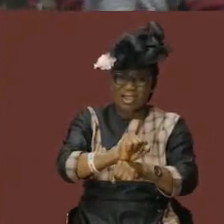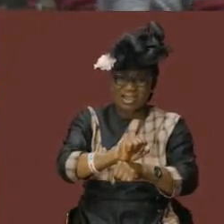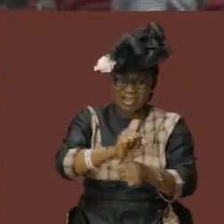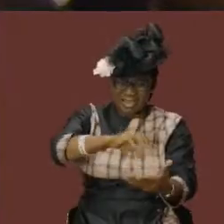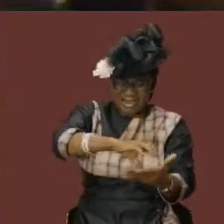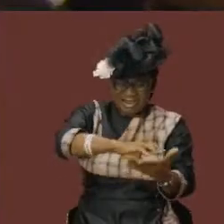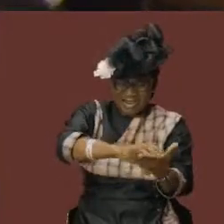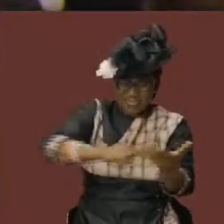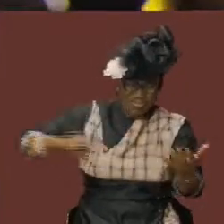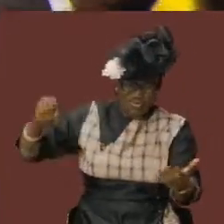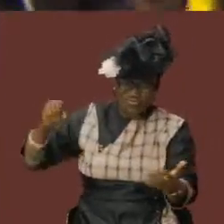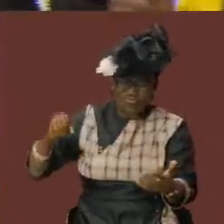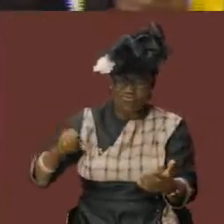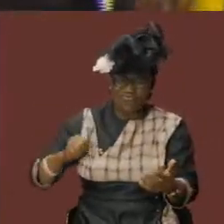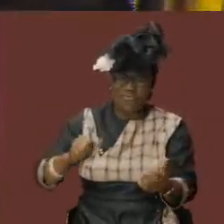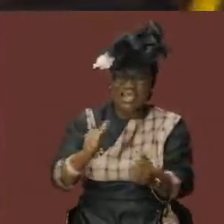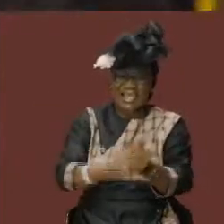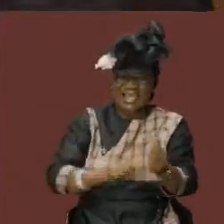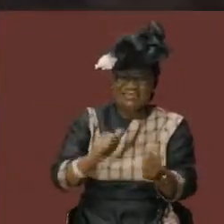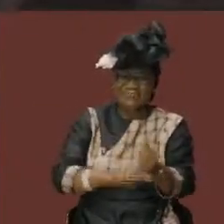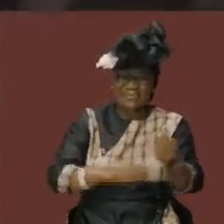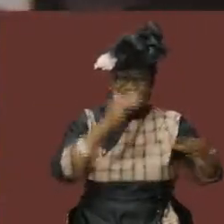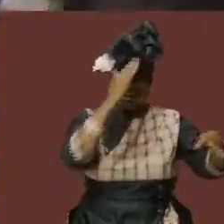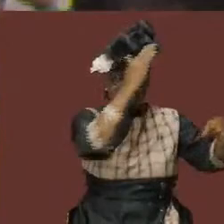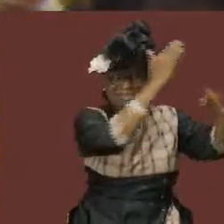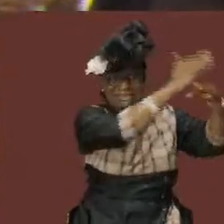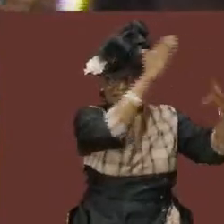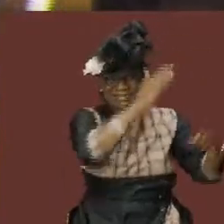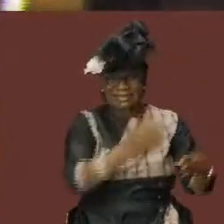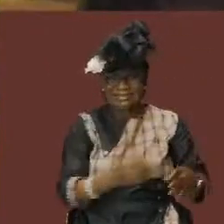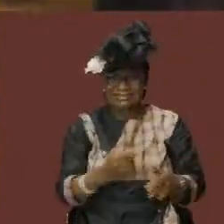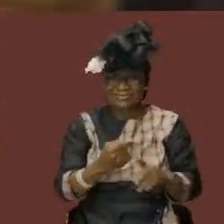removing every hindrance from my life